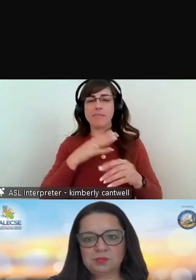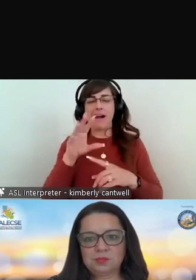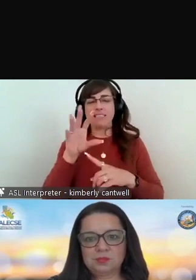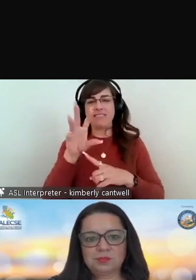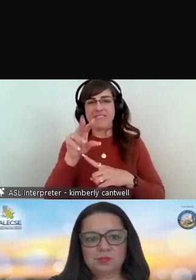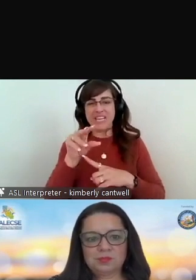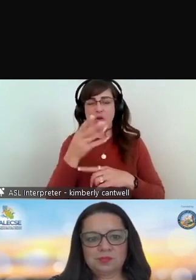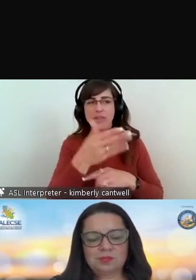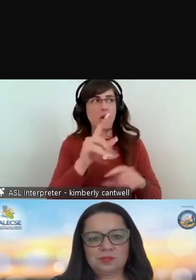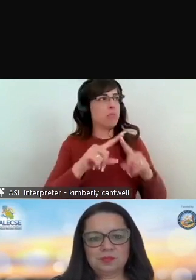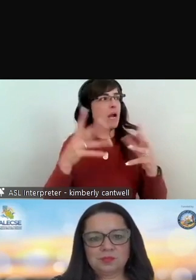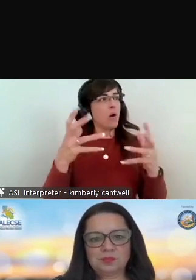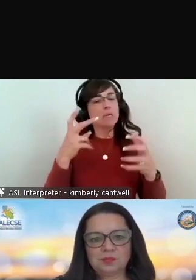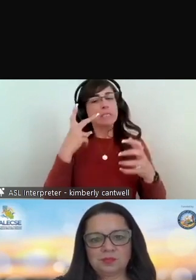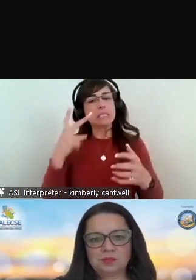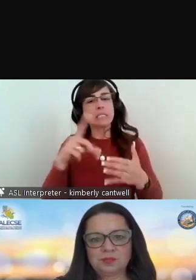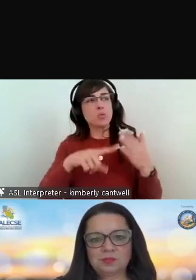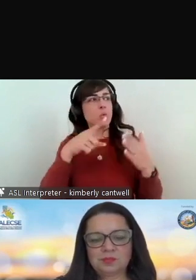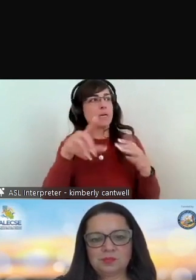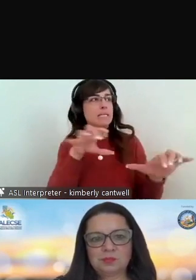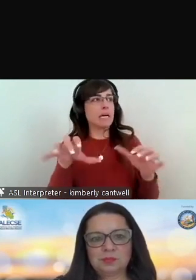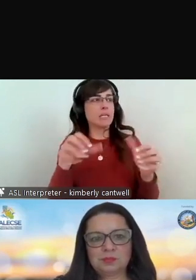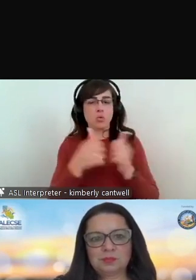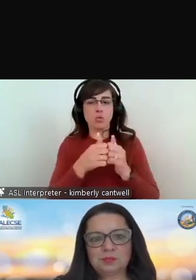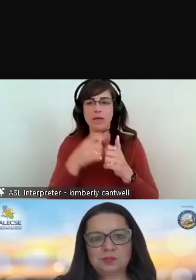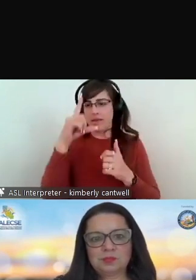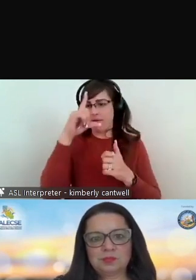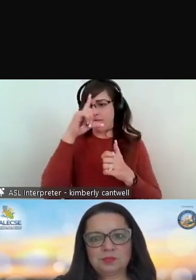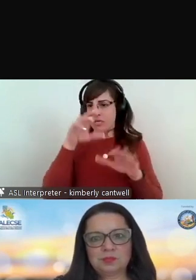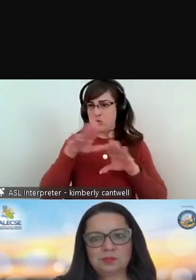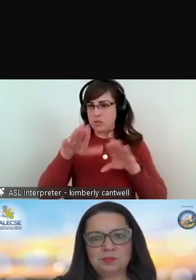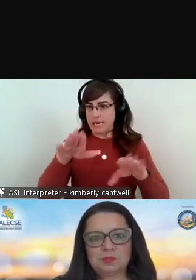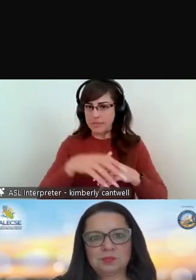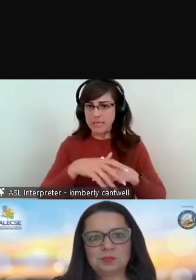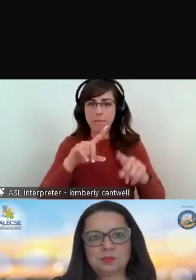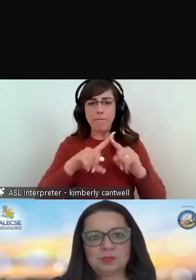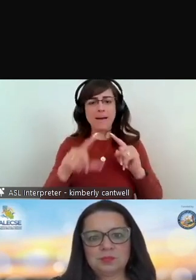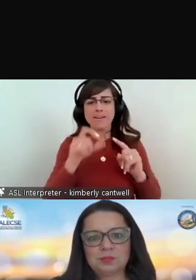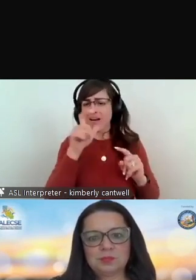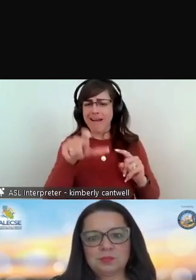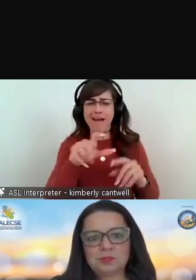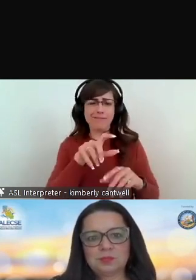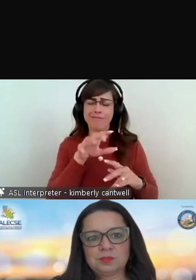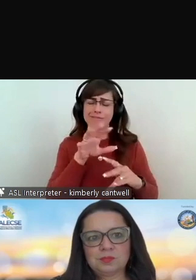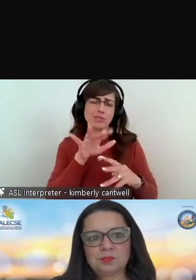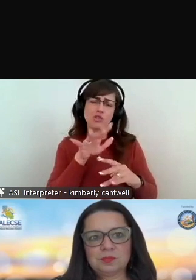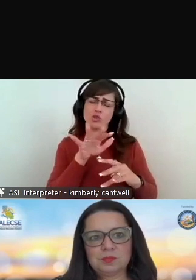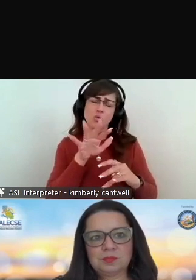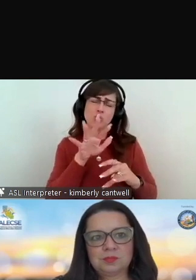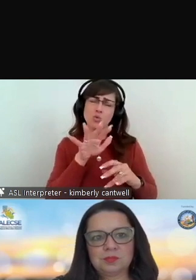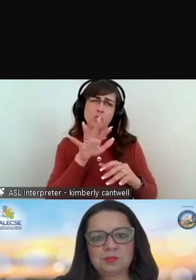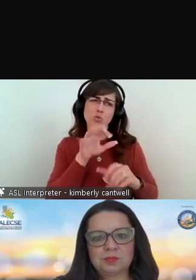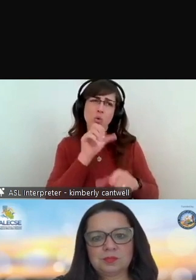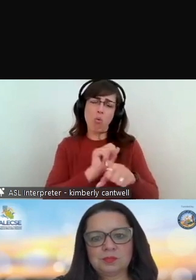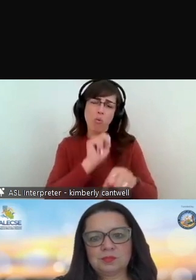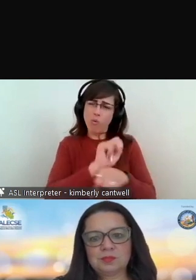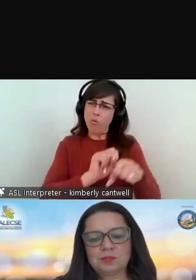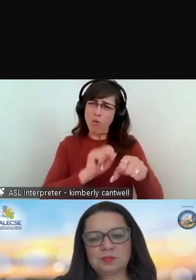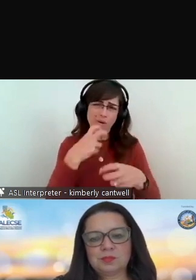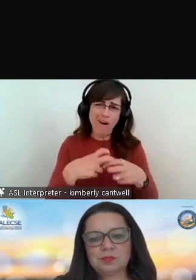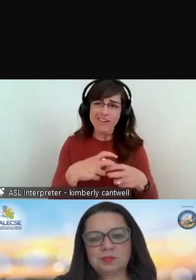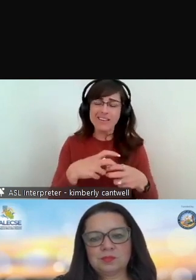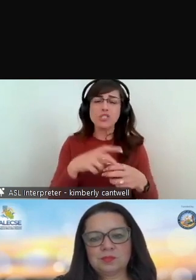the video there, but I wanted to see what he does with incremental steps. But you don't have to work too hard. Just observe and what you